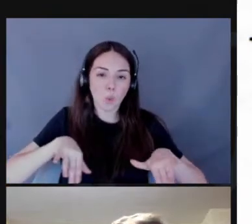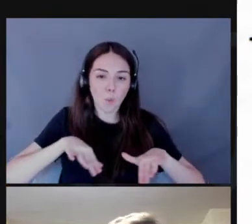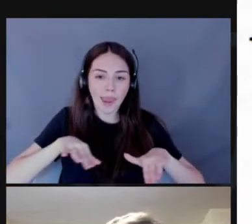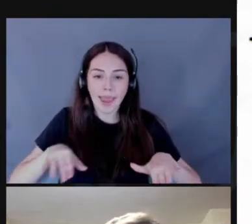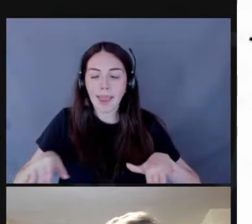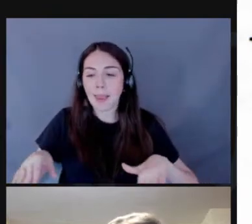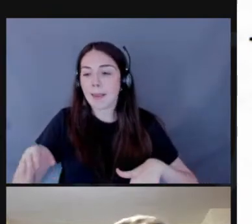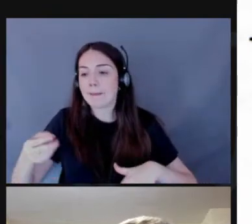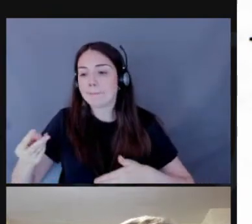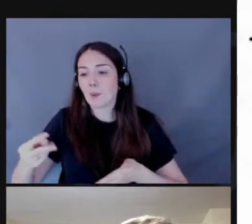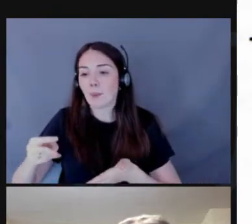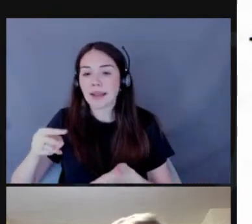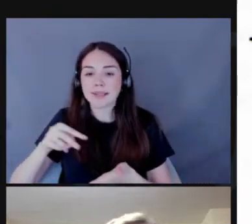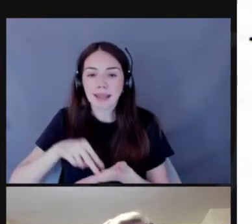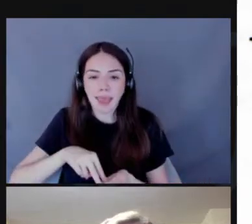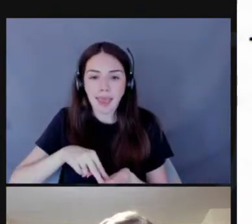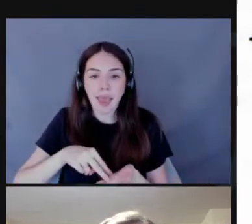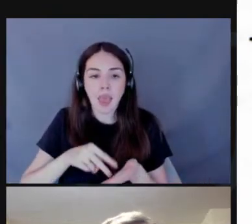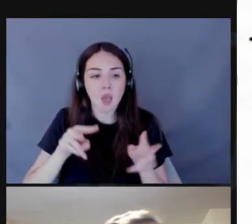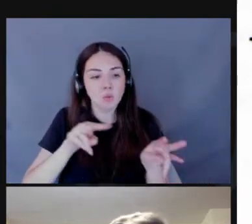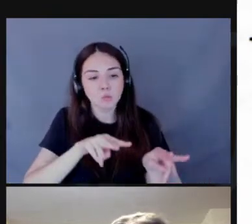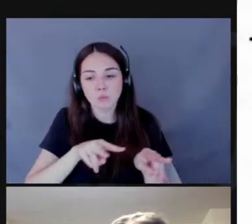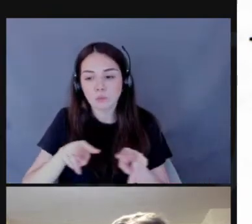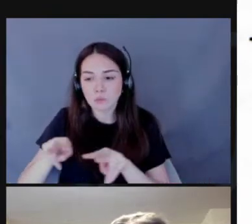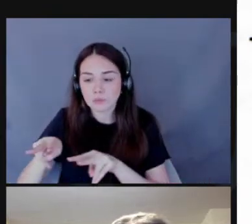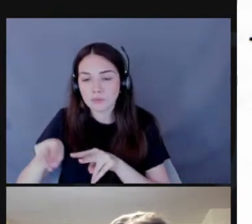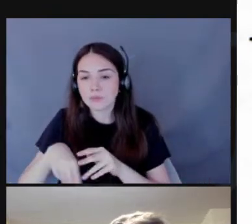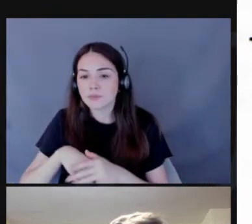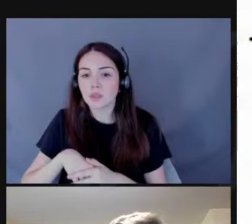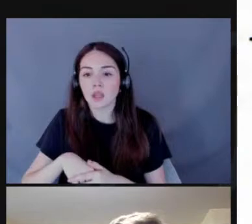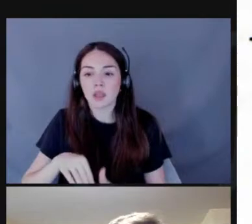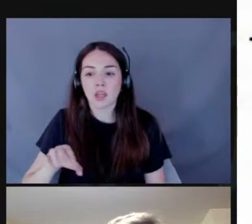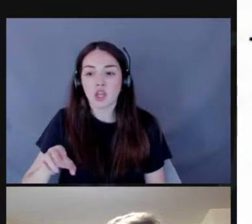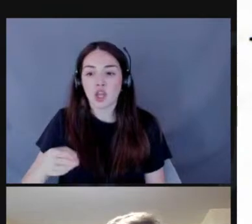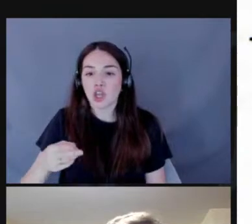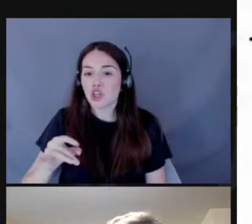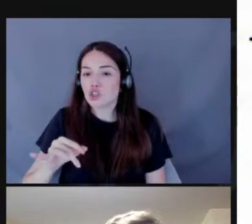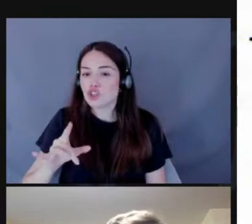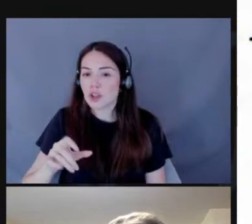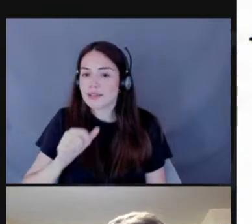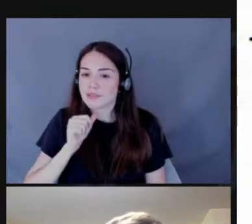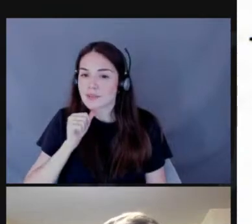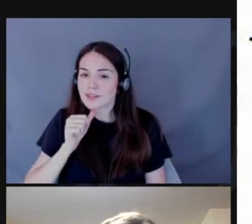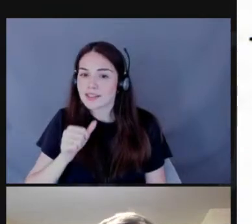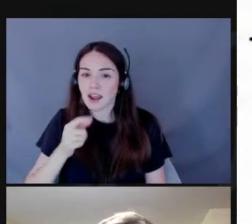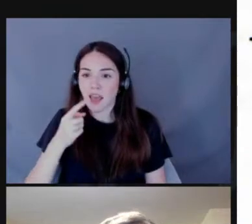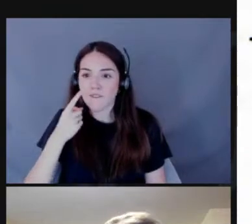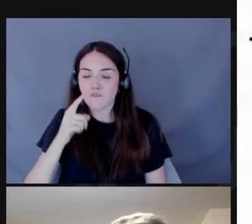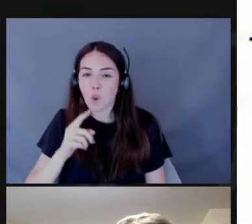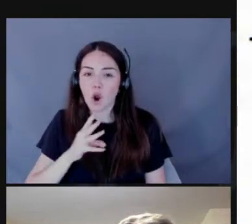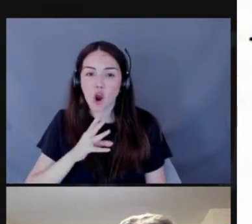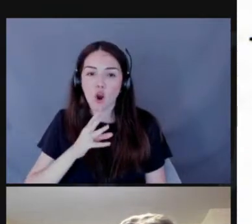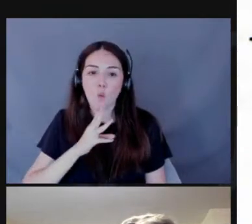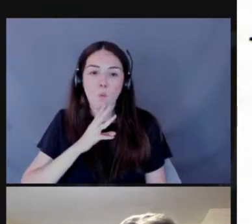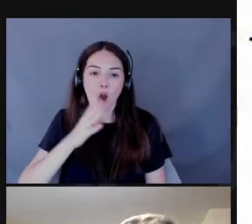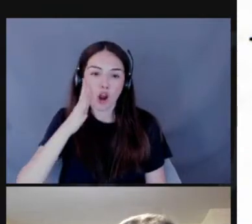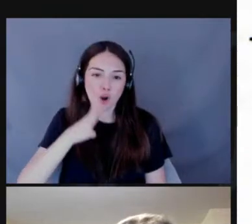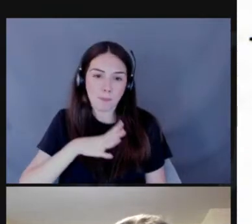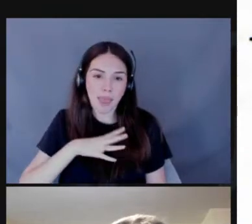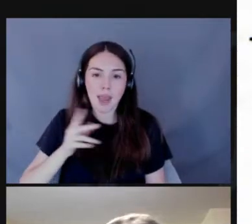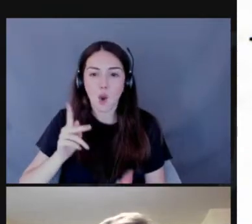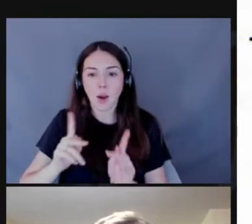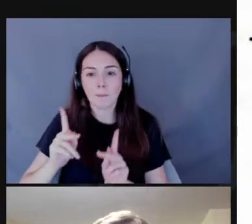on the shoreline and look out. Chessie really wasn't for watermen or for people who were